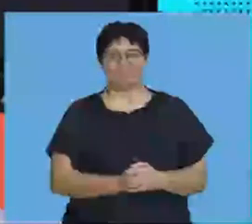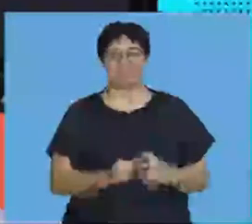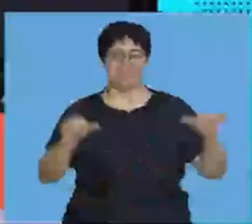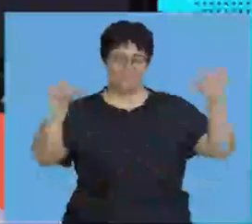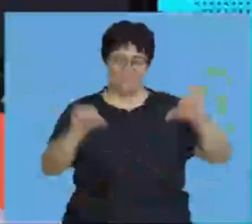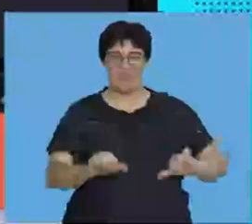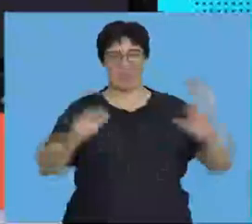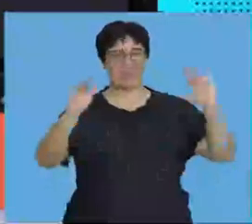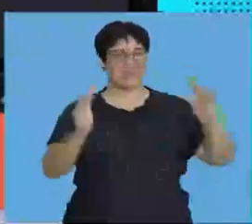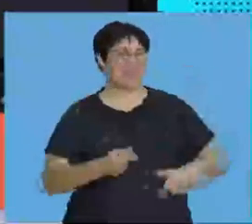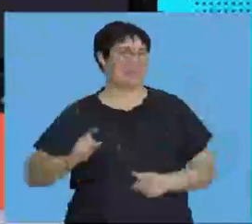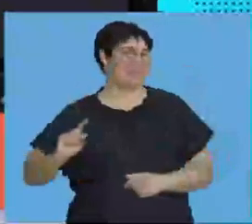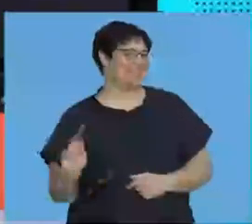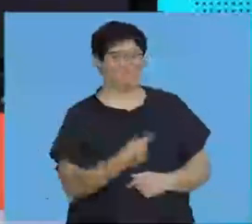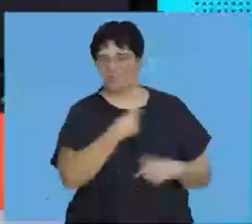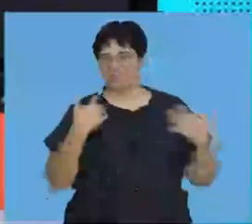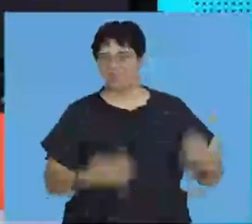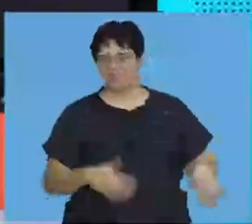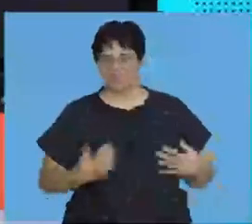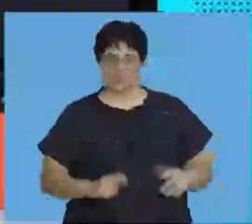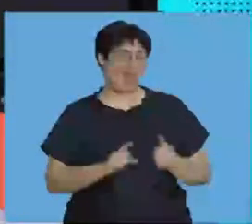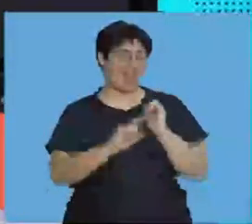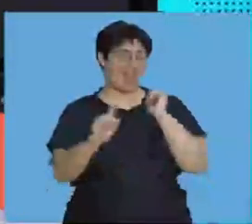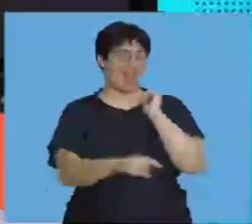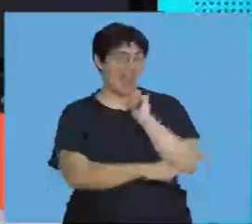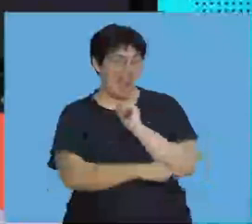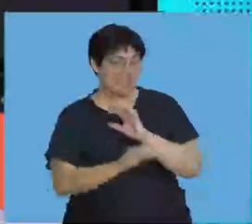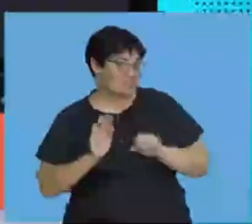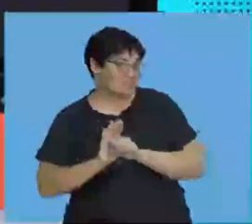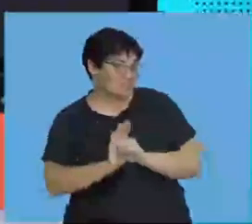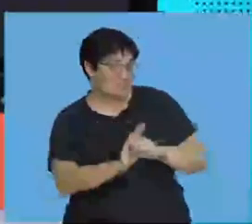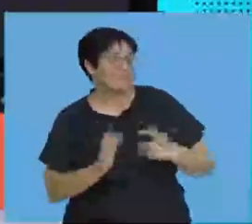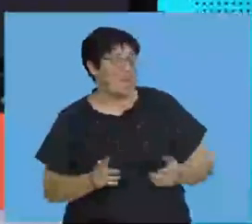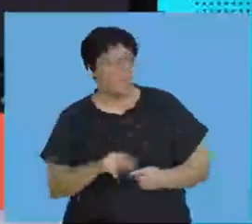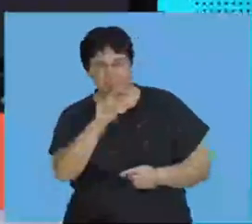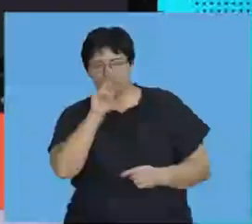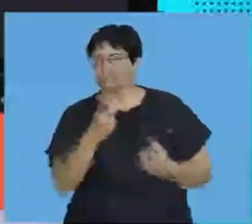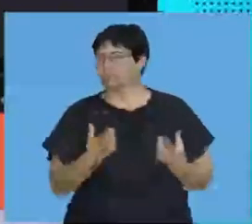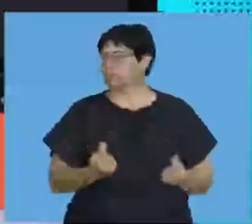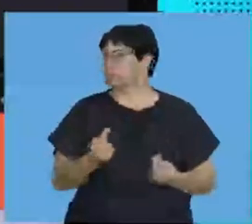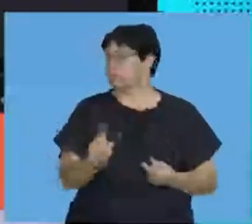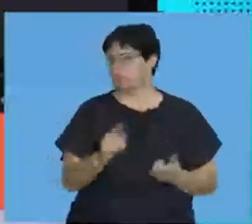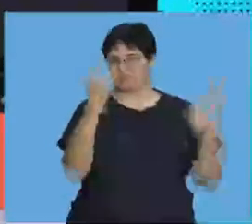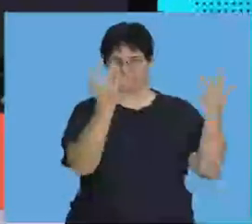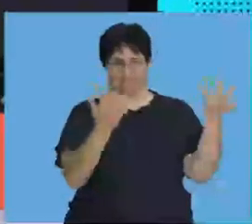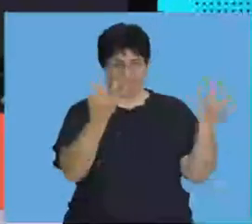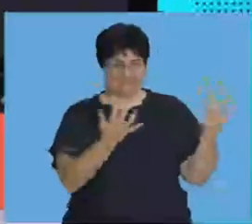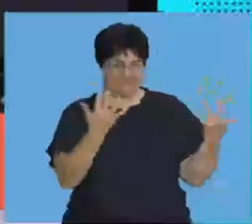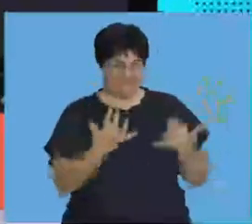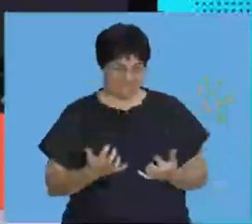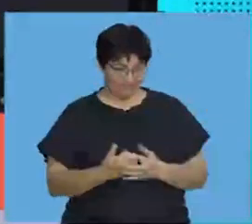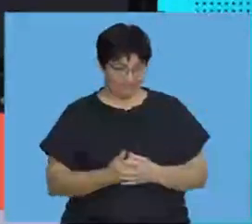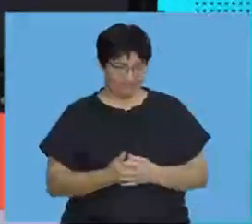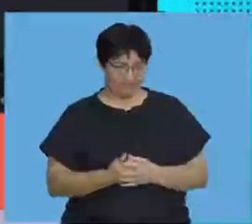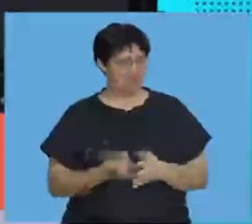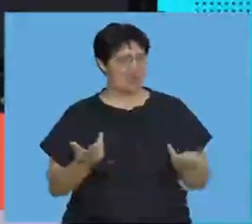Welcome back, everyone. Last section, last push for this. We're going to do some calculations and hopefully, because I